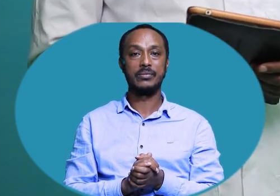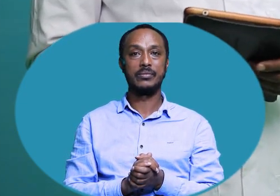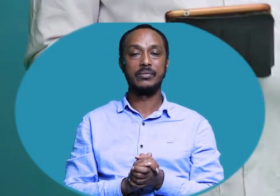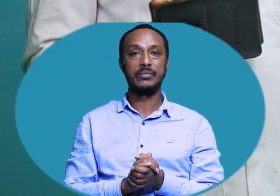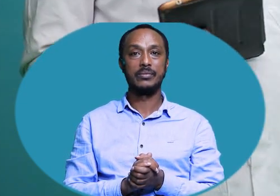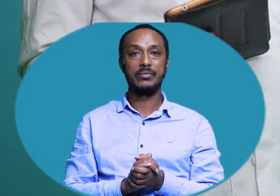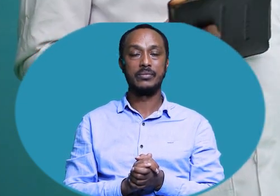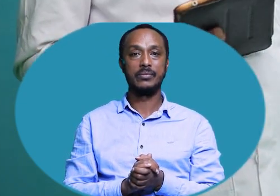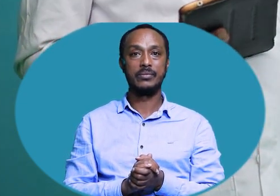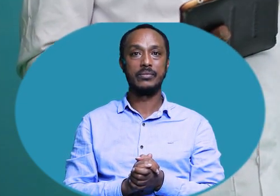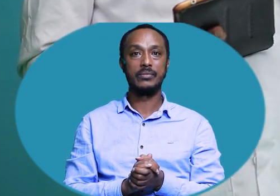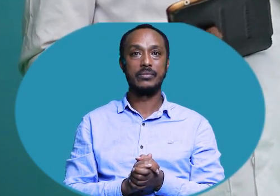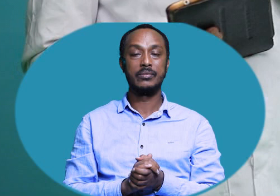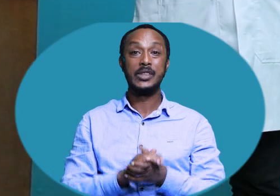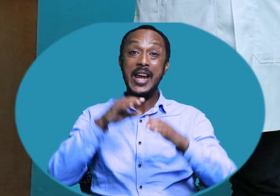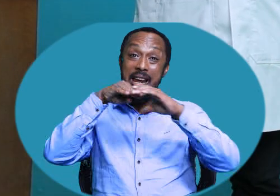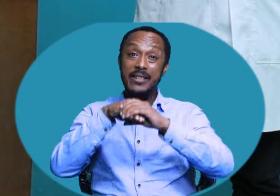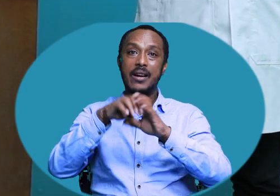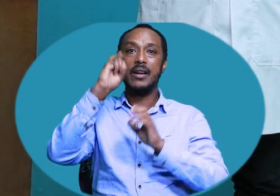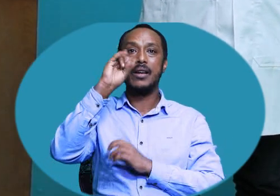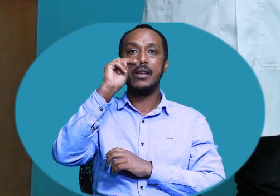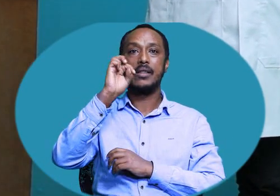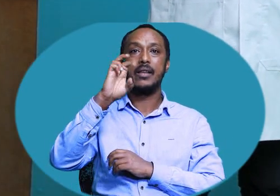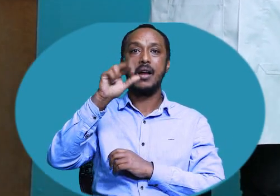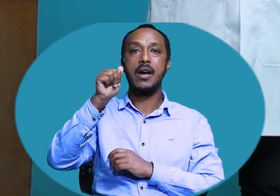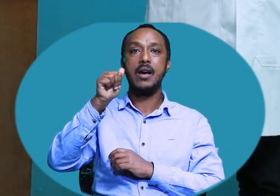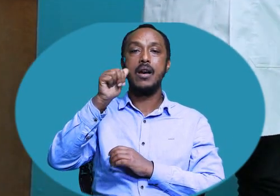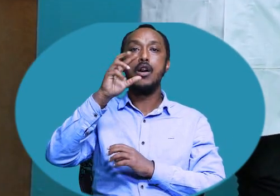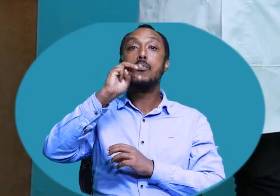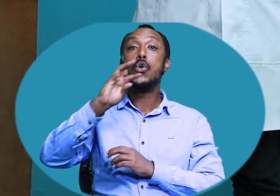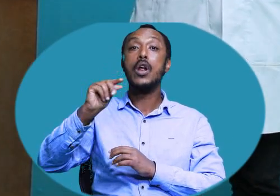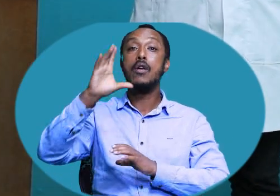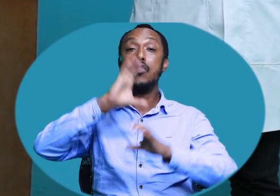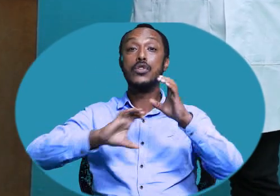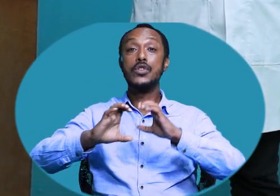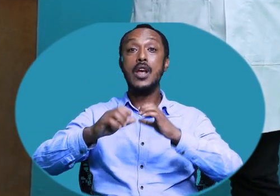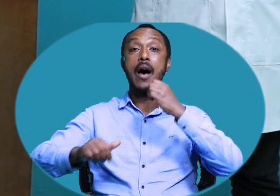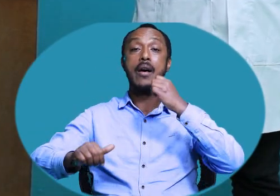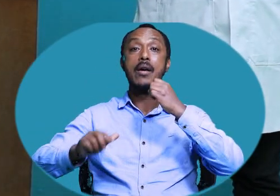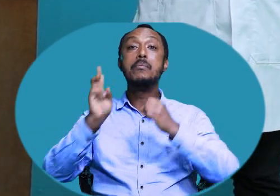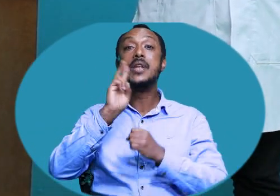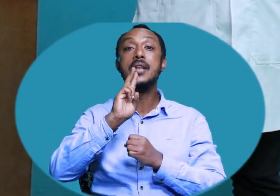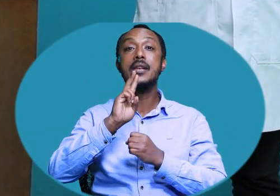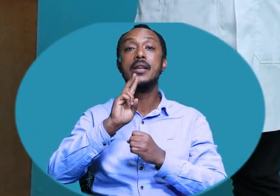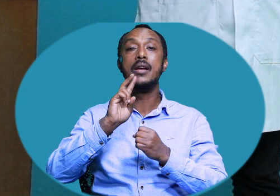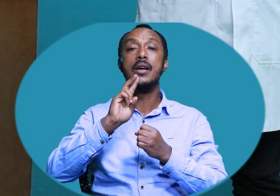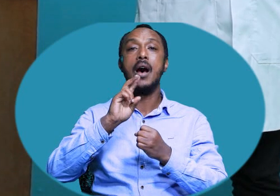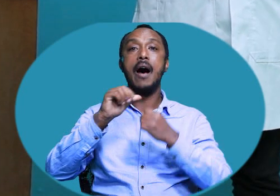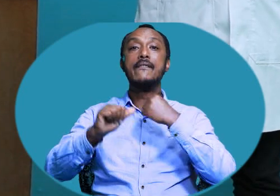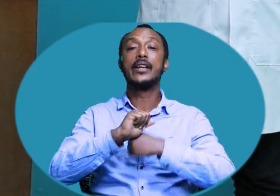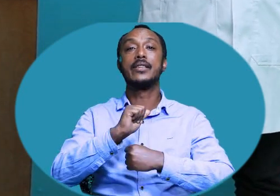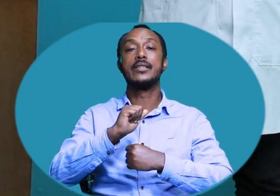forces. Therefore, these intramolecular forces affect the chemical properties of the species. These intramolecular